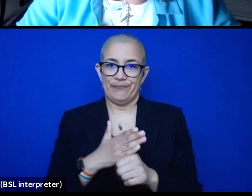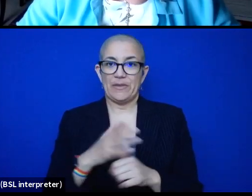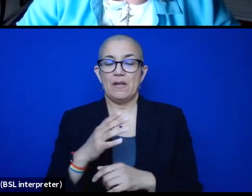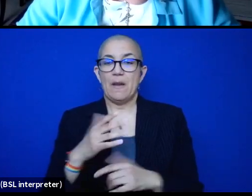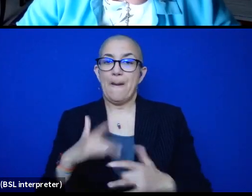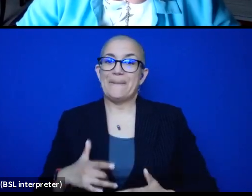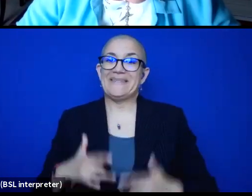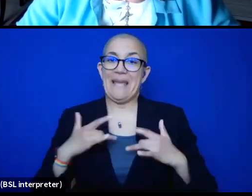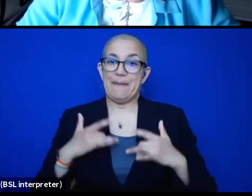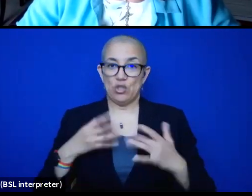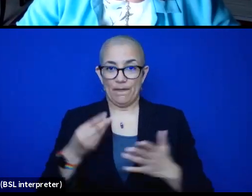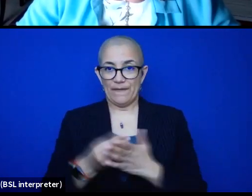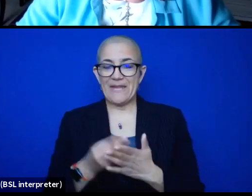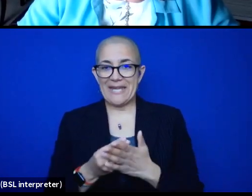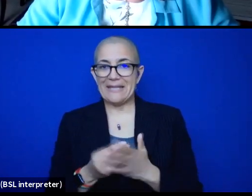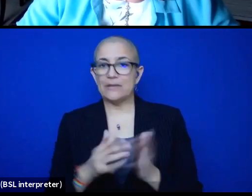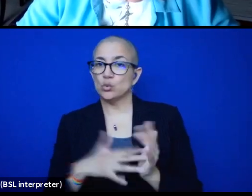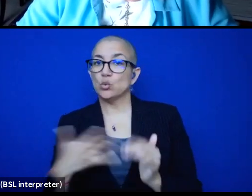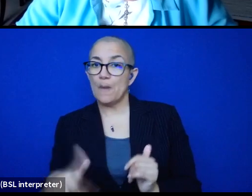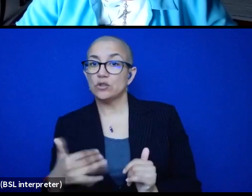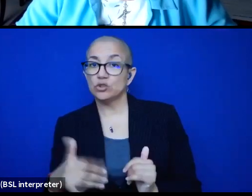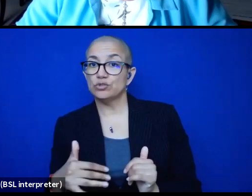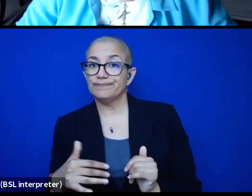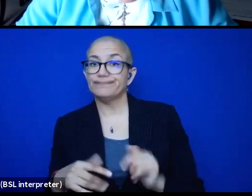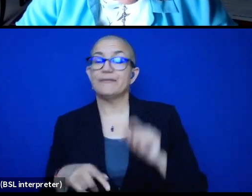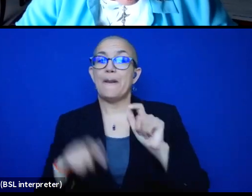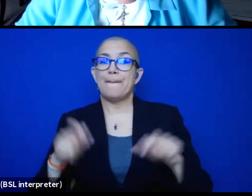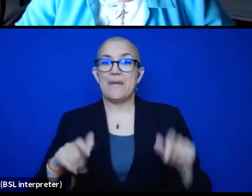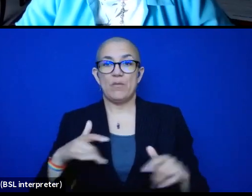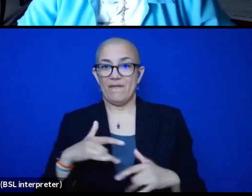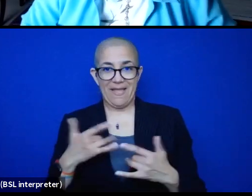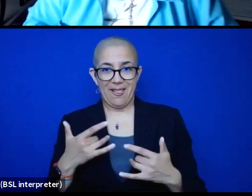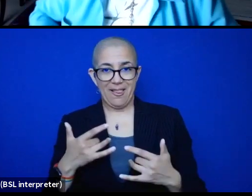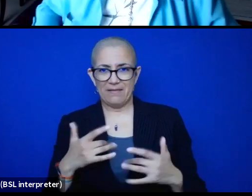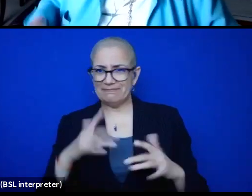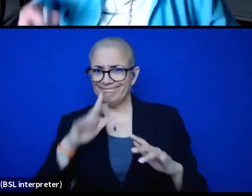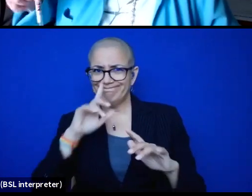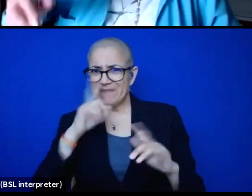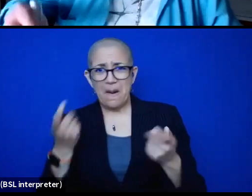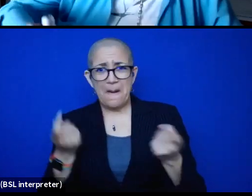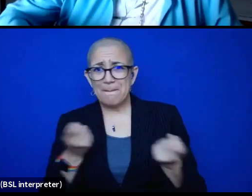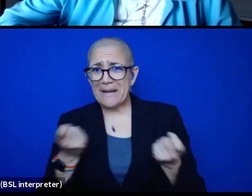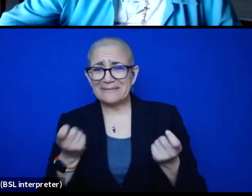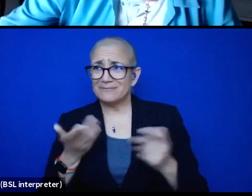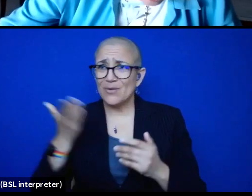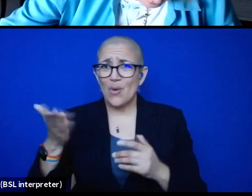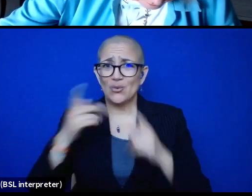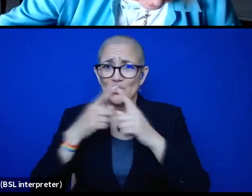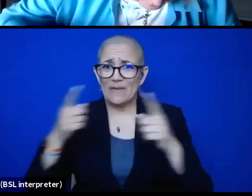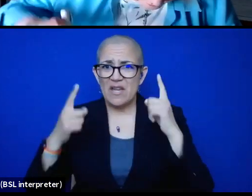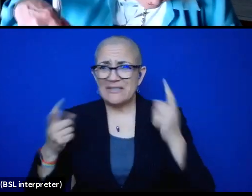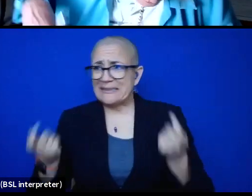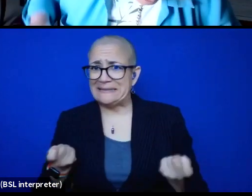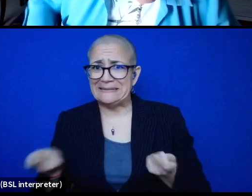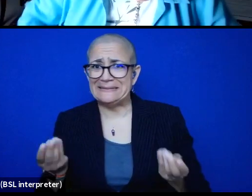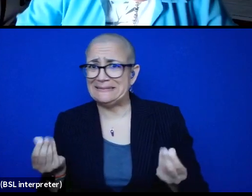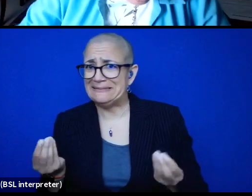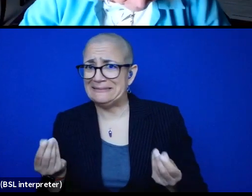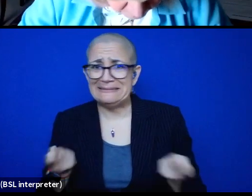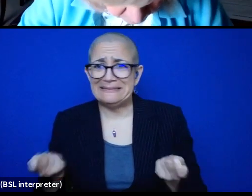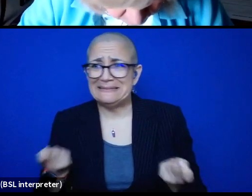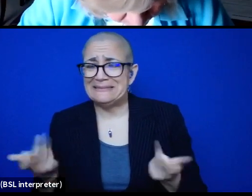as being too much, and people feeling that they can't even make ends meet when they go to university in the first place. So I